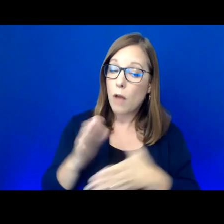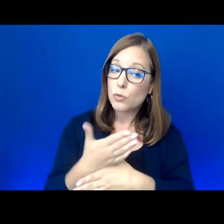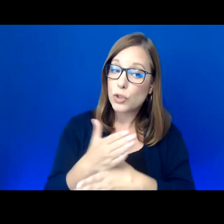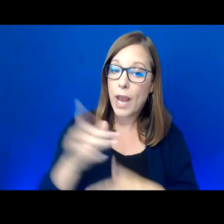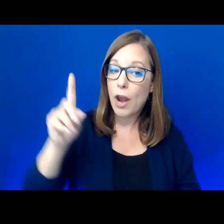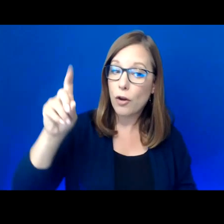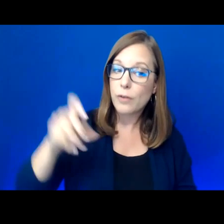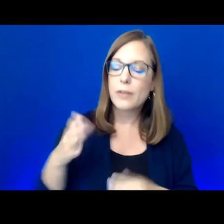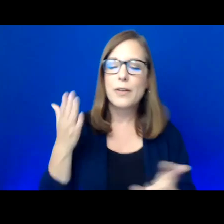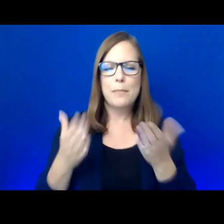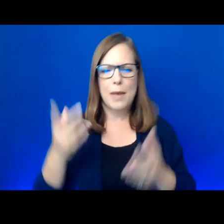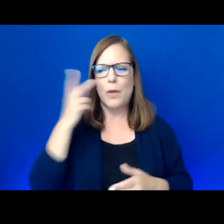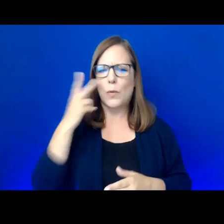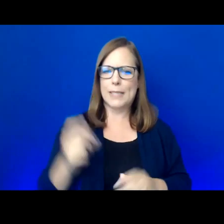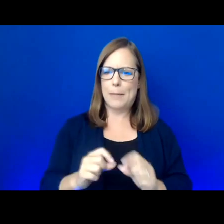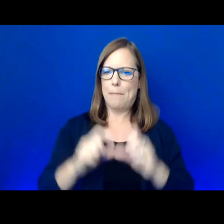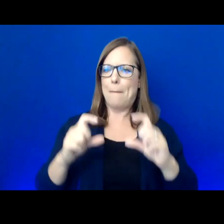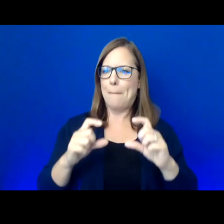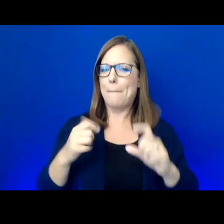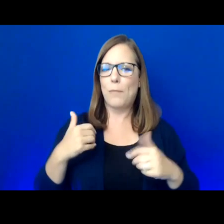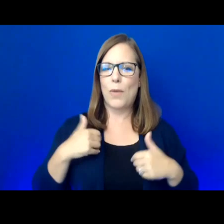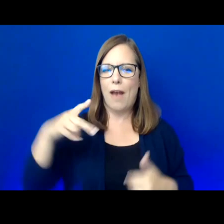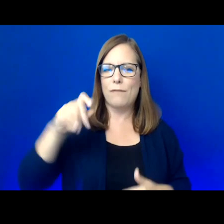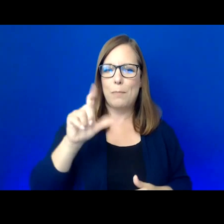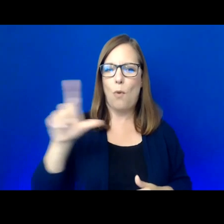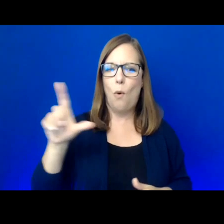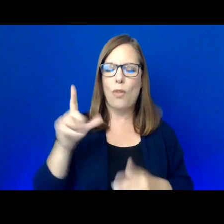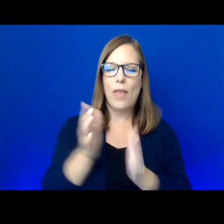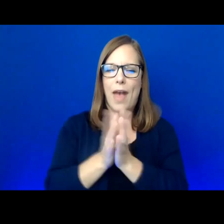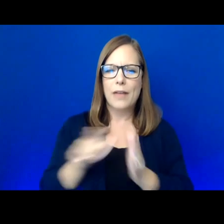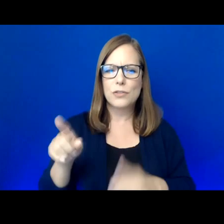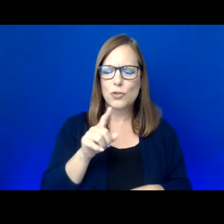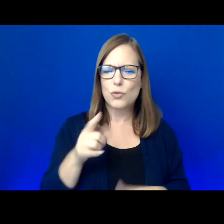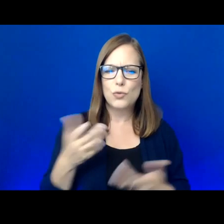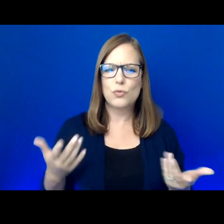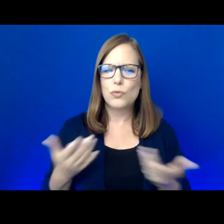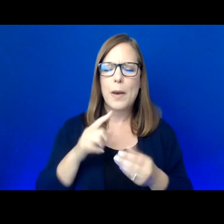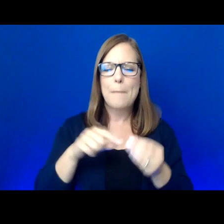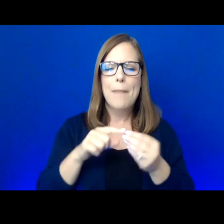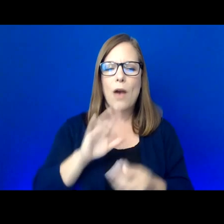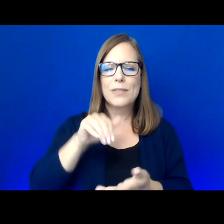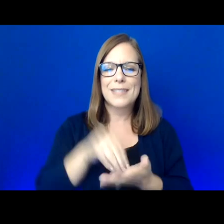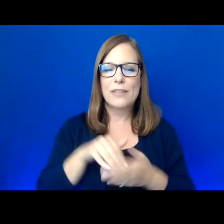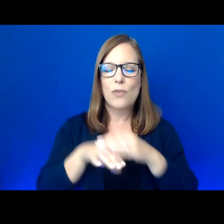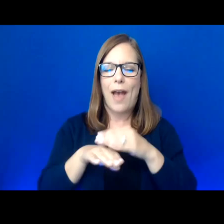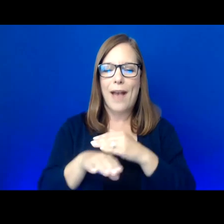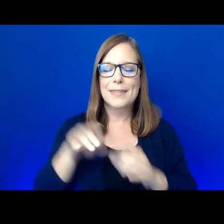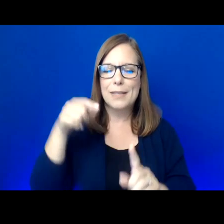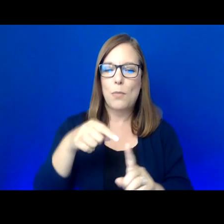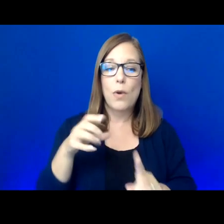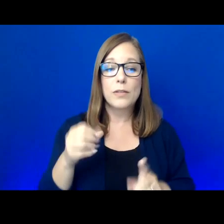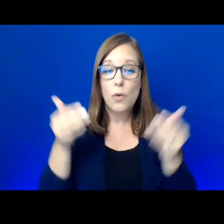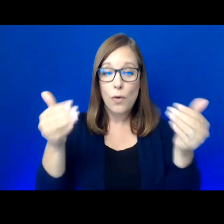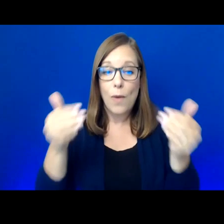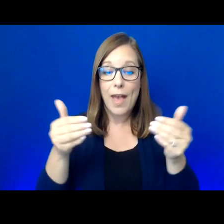you may see a little pop-up. We have a poll going that asks, do you have a central access point? So go ahead and let us know and we'll share